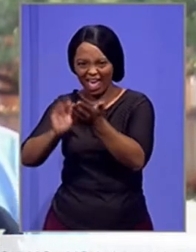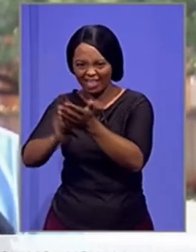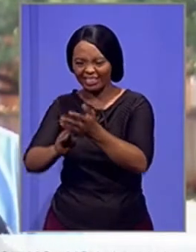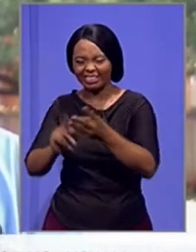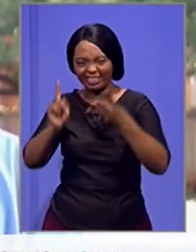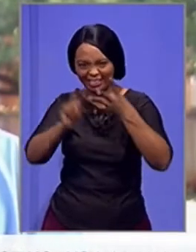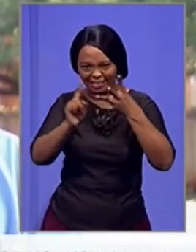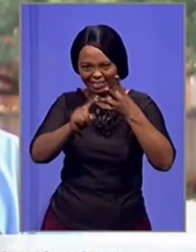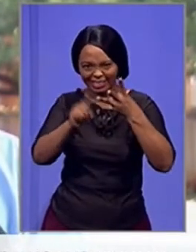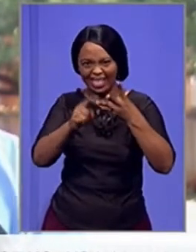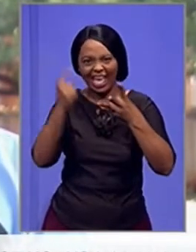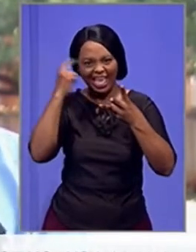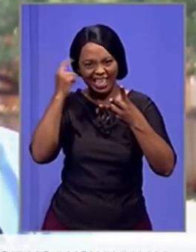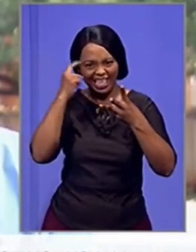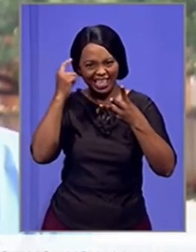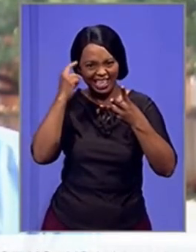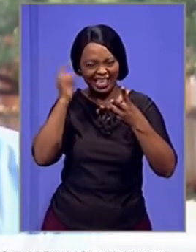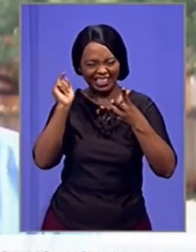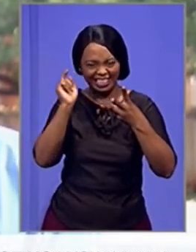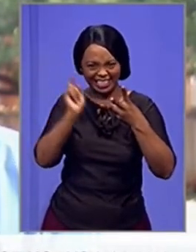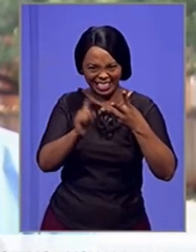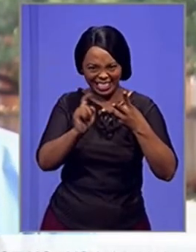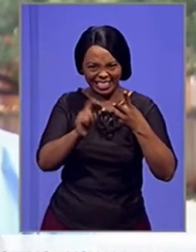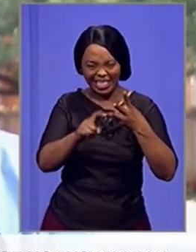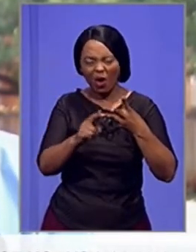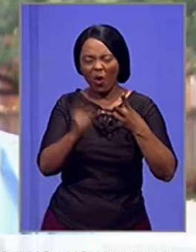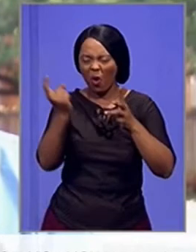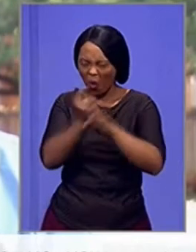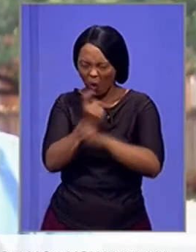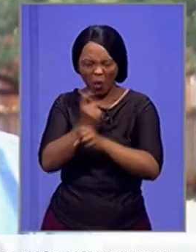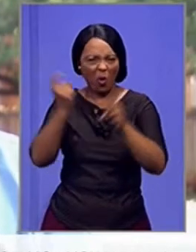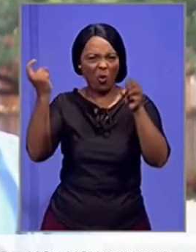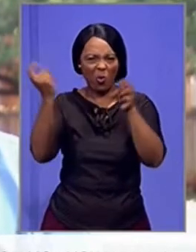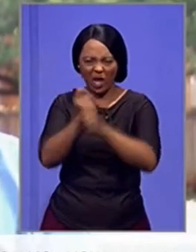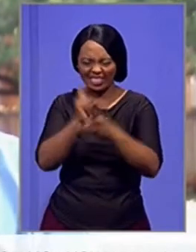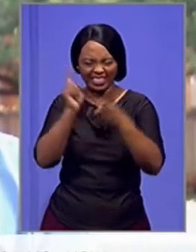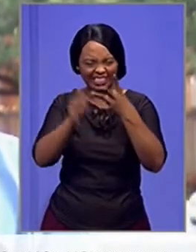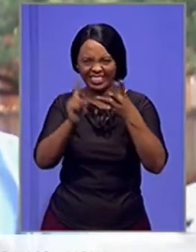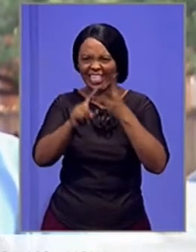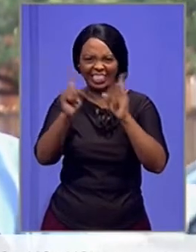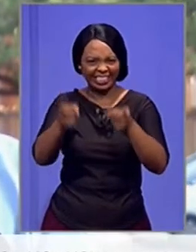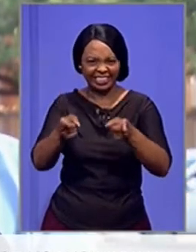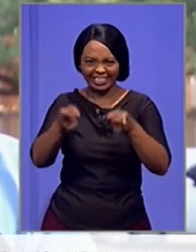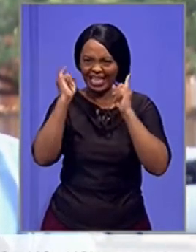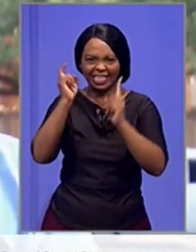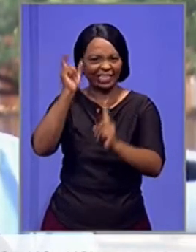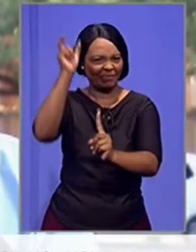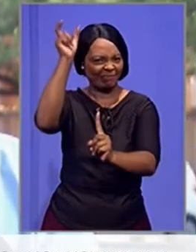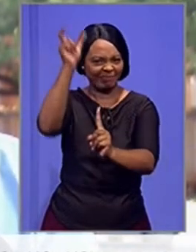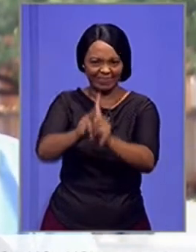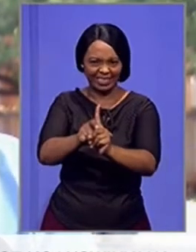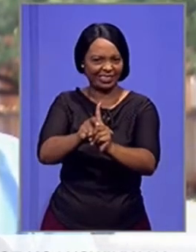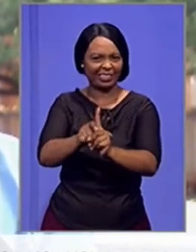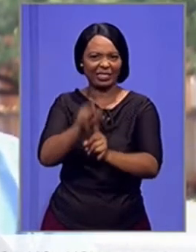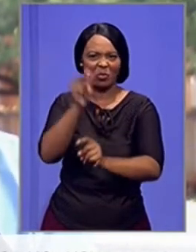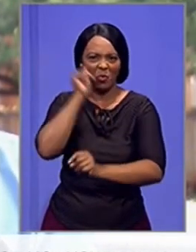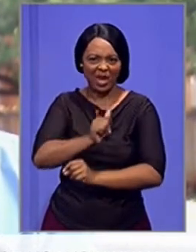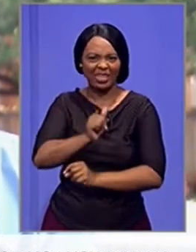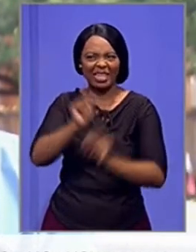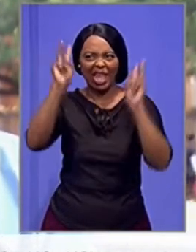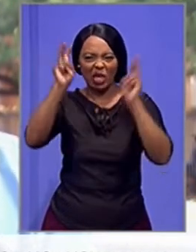I think Mr. Mahumapelo is always a dangerous figure when it comes to Northwest